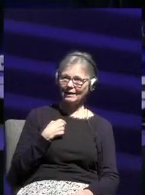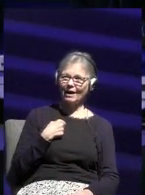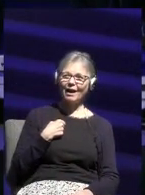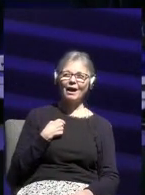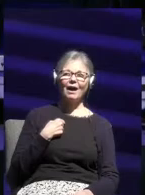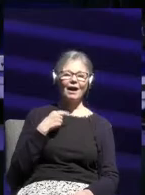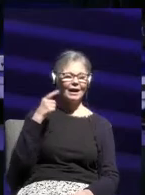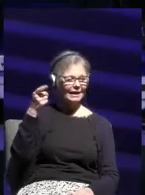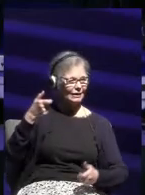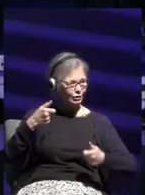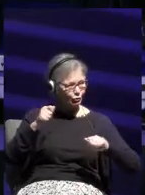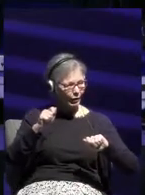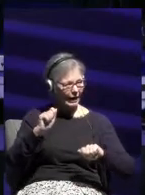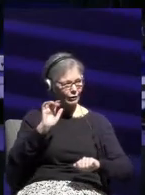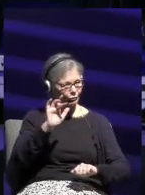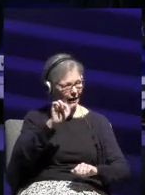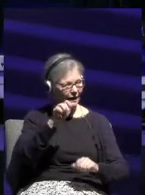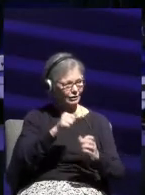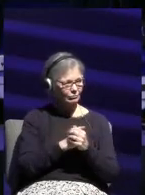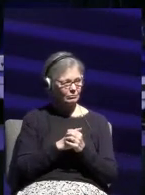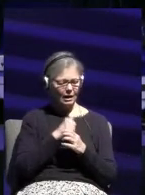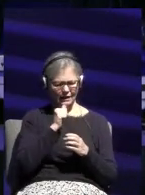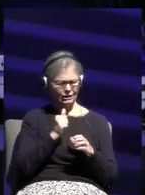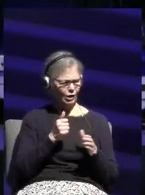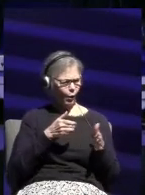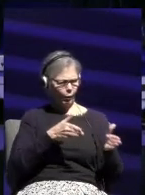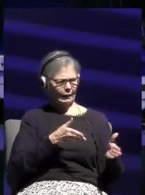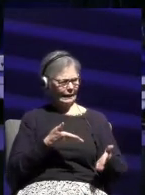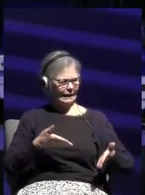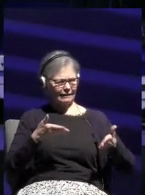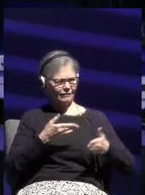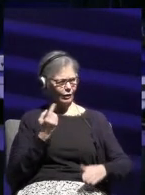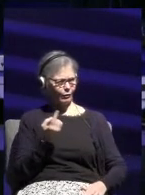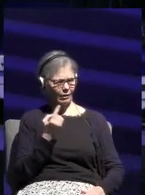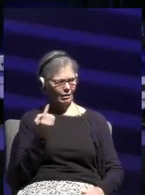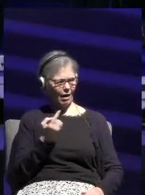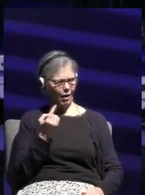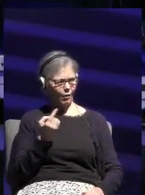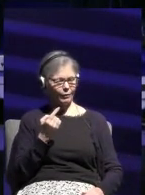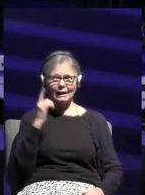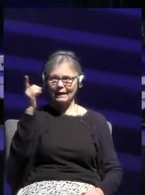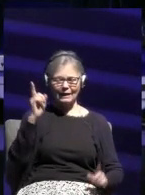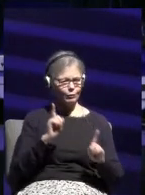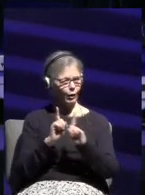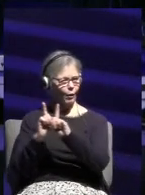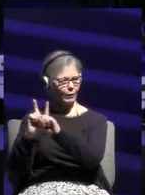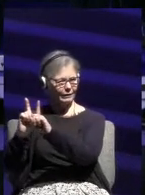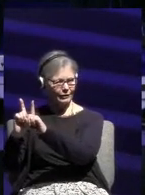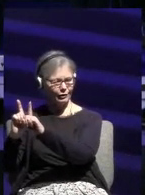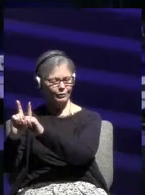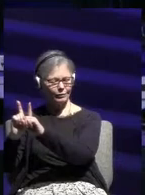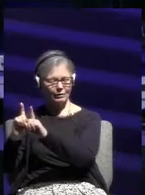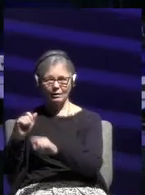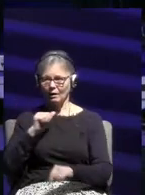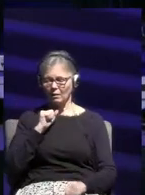that He's trying to tell you, you don't have to leave this place by yourself. I want to go with you. You don't have to